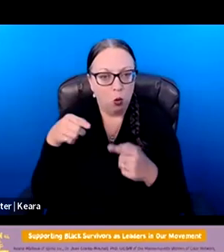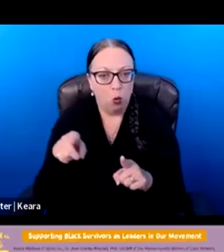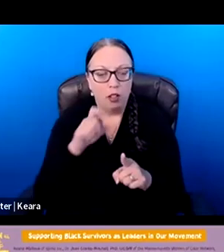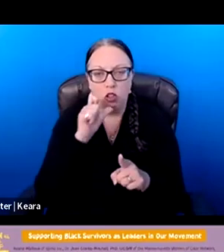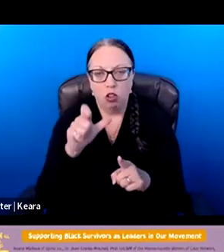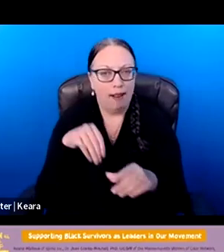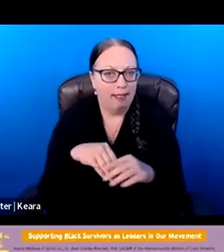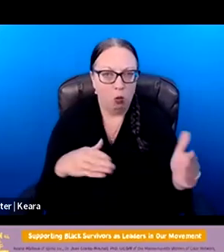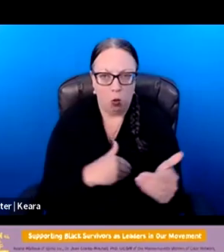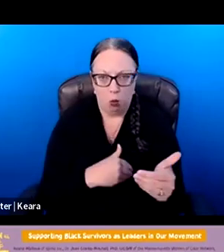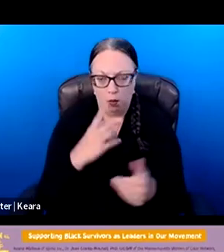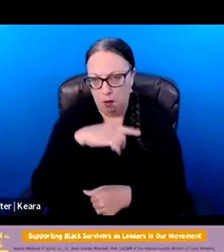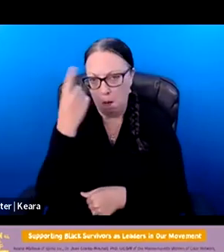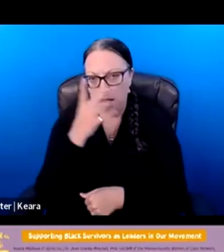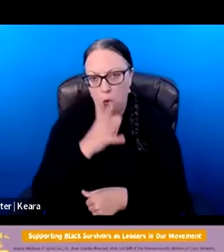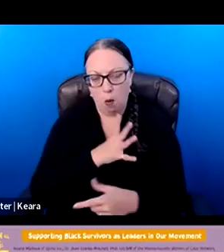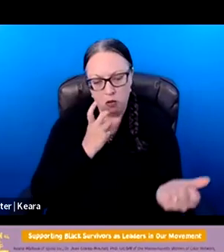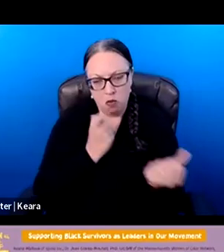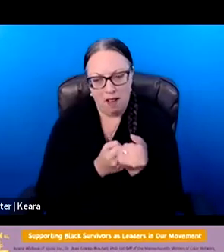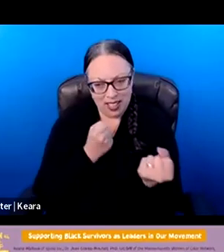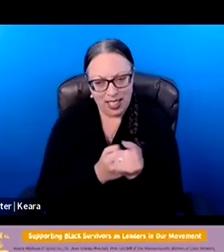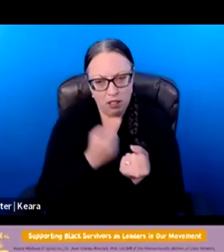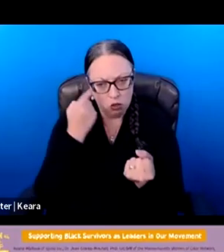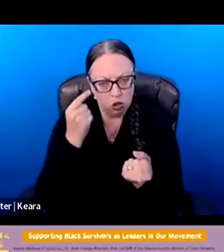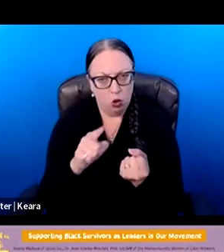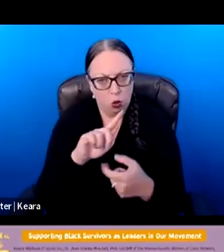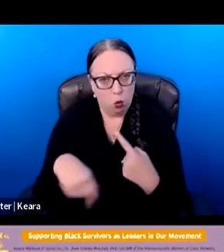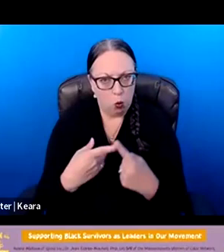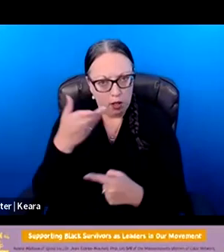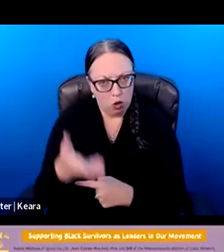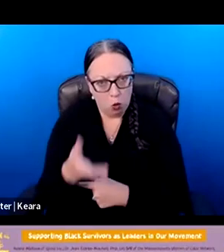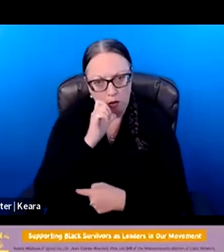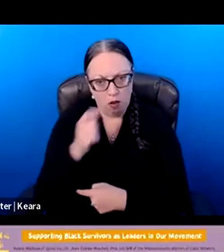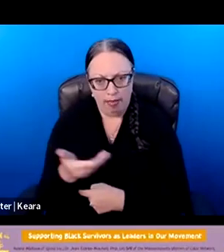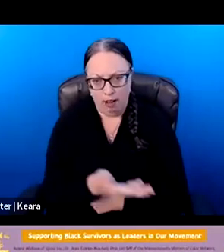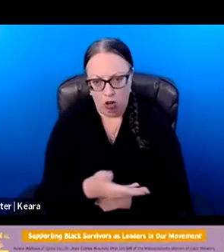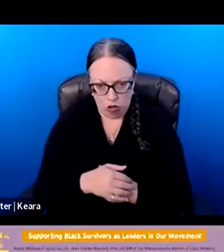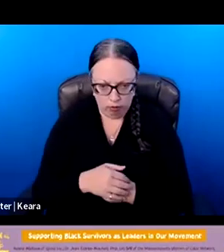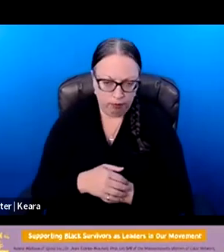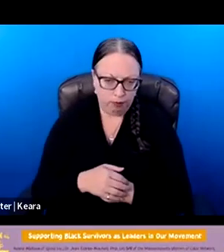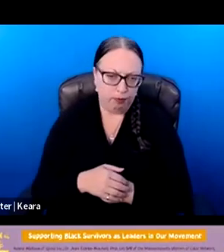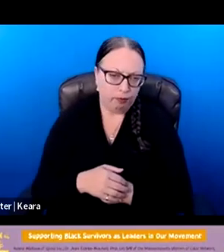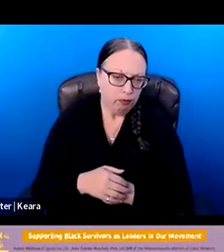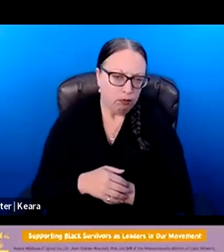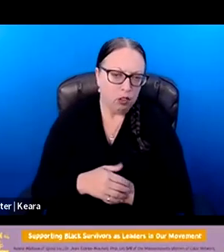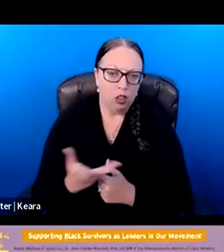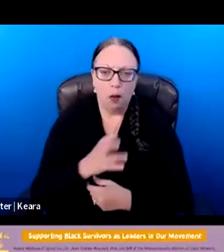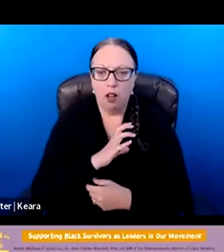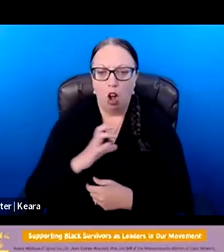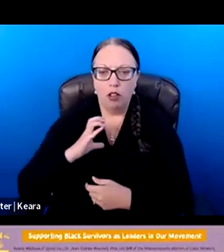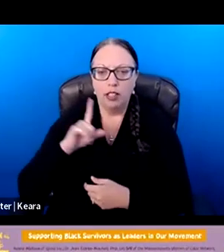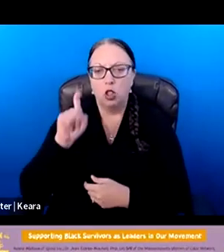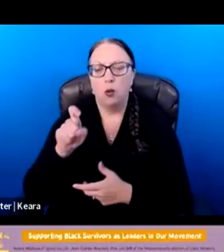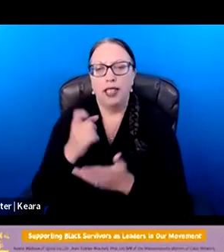who like advocates for you when you're not there. Like if you someone's like knows people in Congress and you need someone on the panel, they'll say, oh,